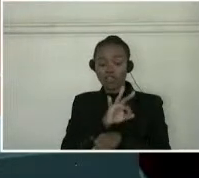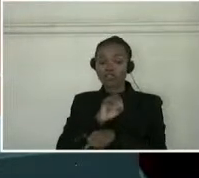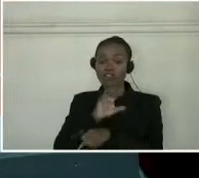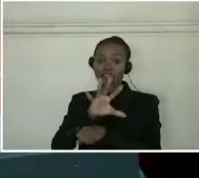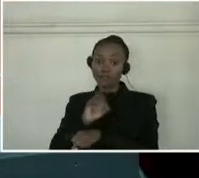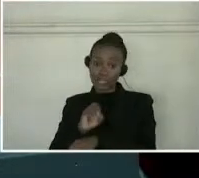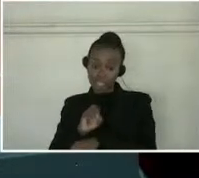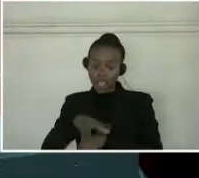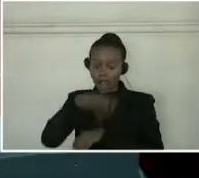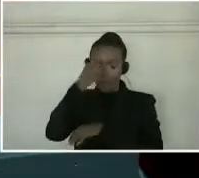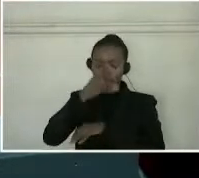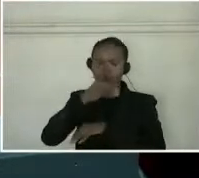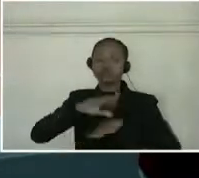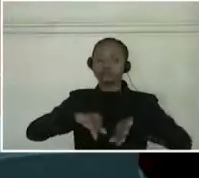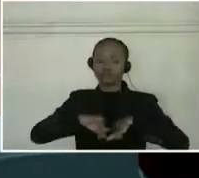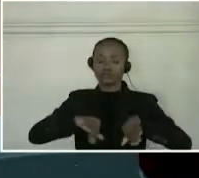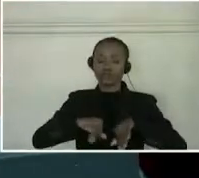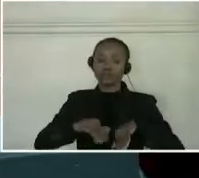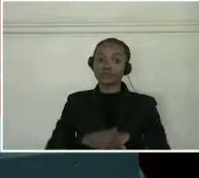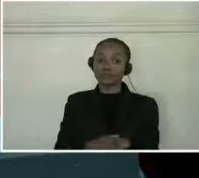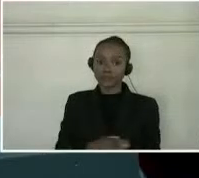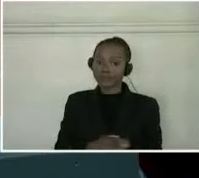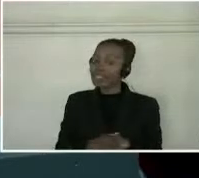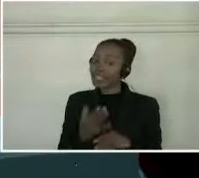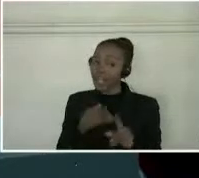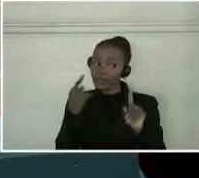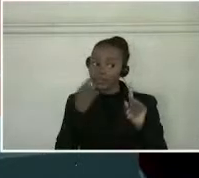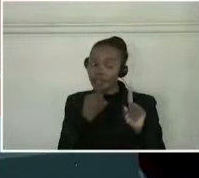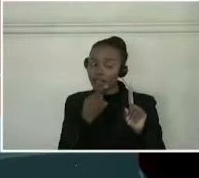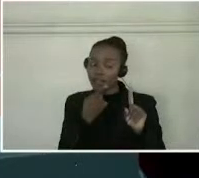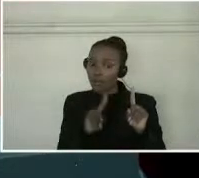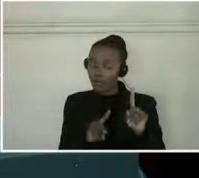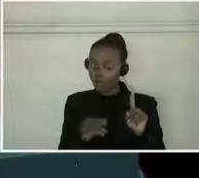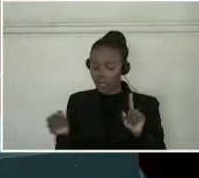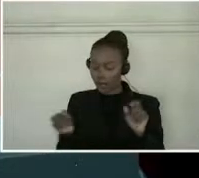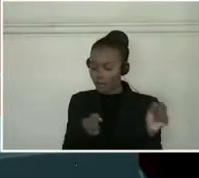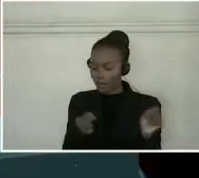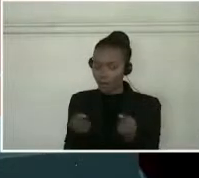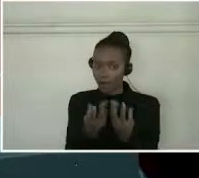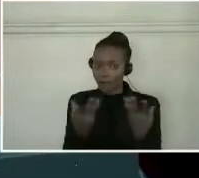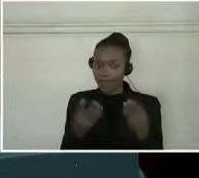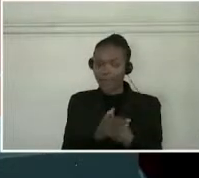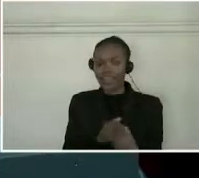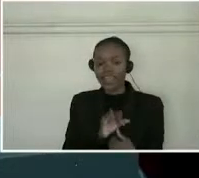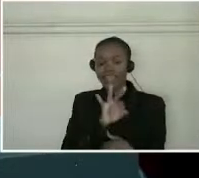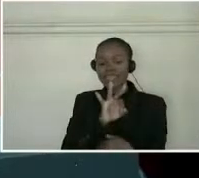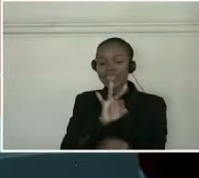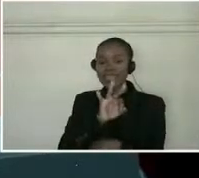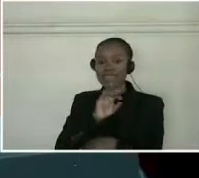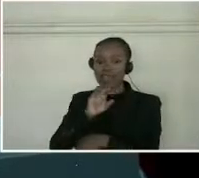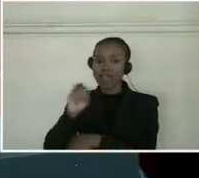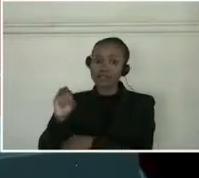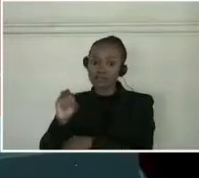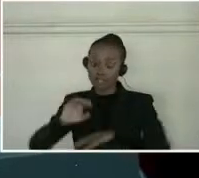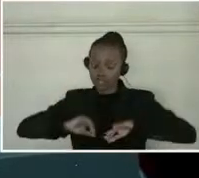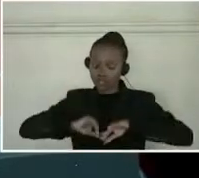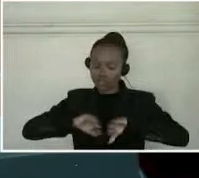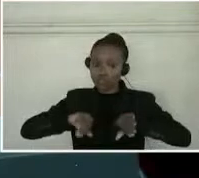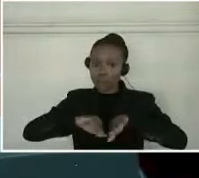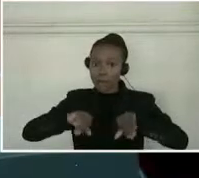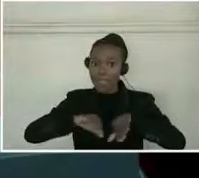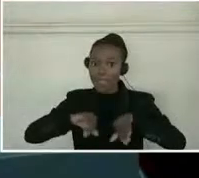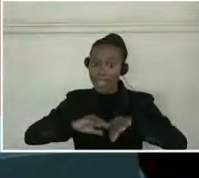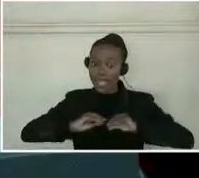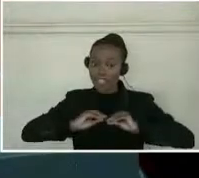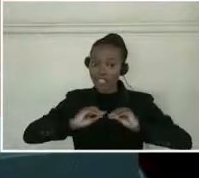every child's swim our target is to employ 300 swimming instructors in the province each